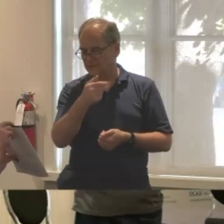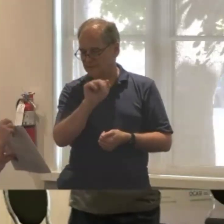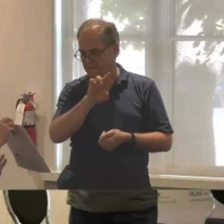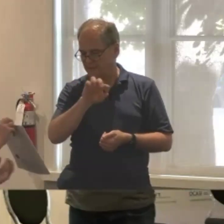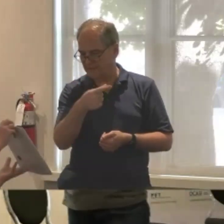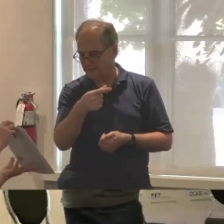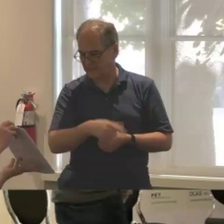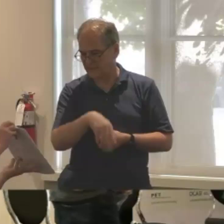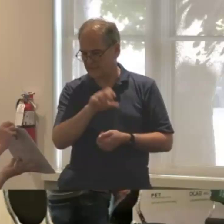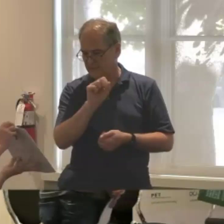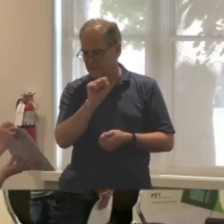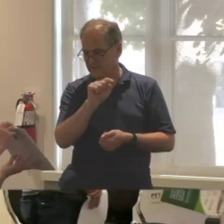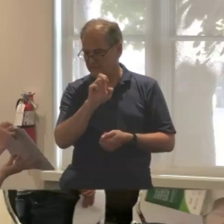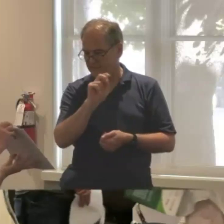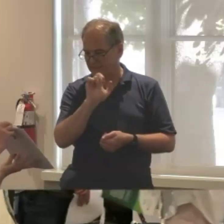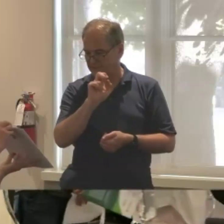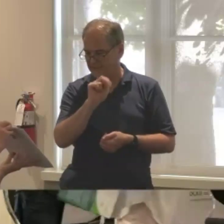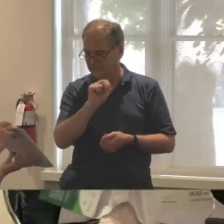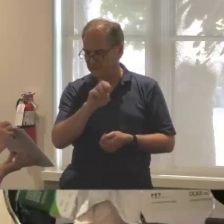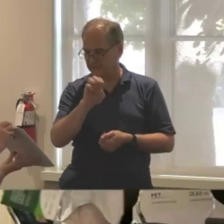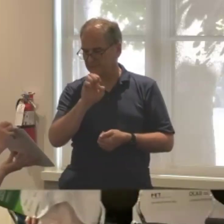Sotiswaran. Sorry. Satswaran,